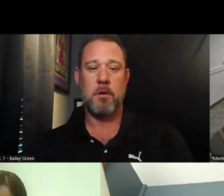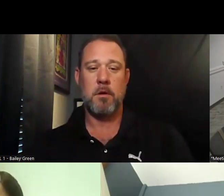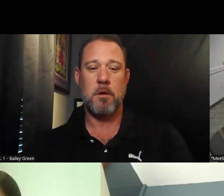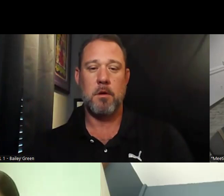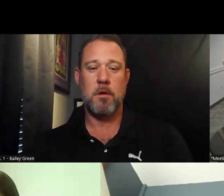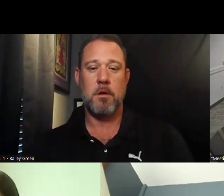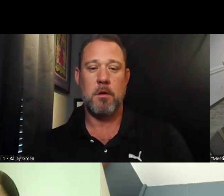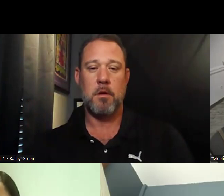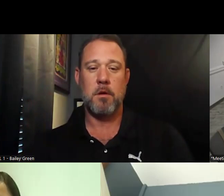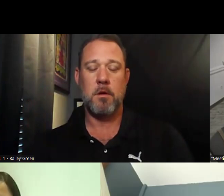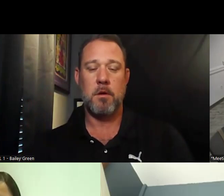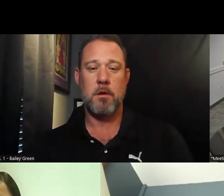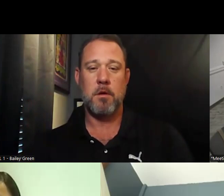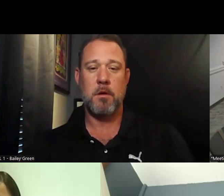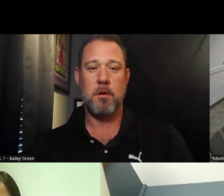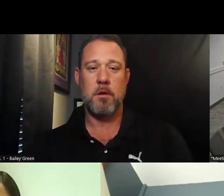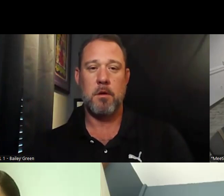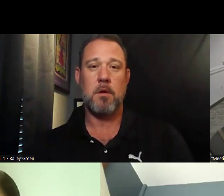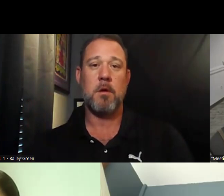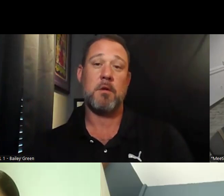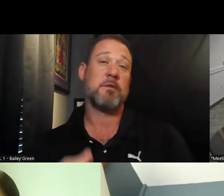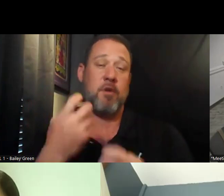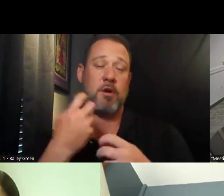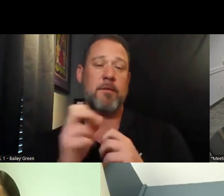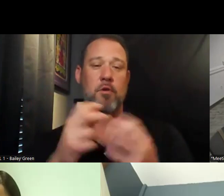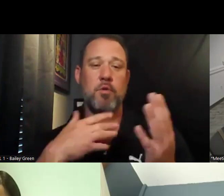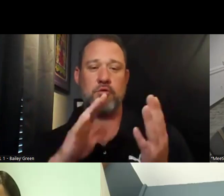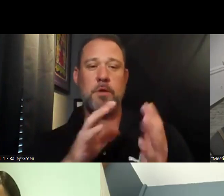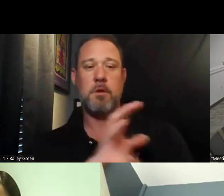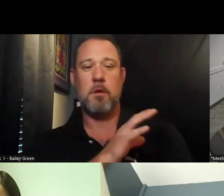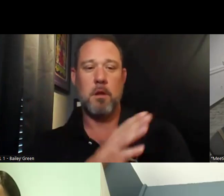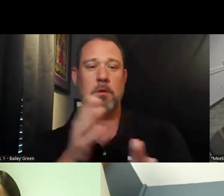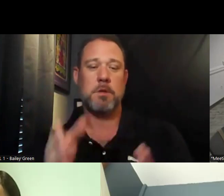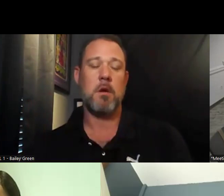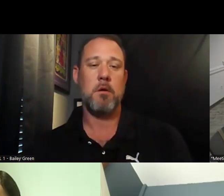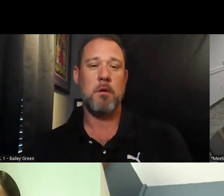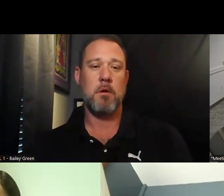hard to address on the clinical side.